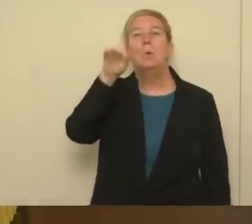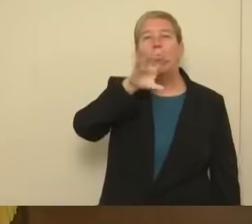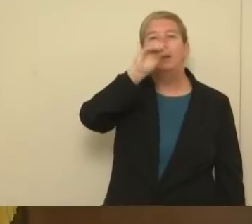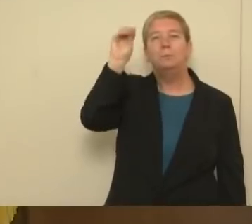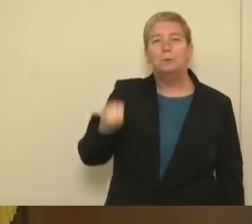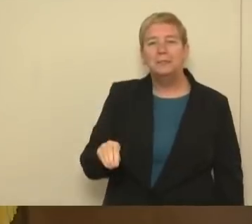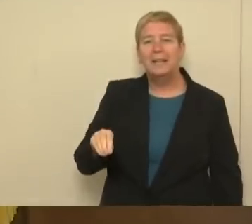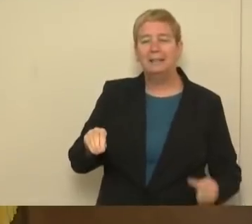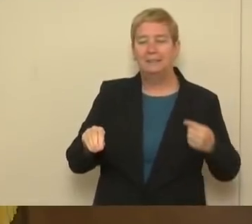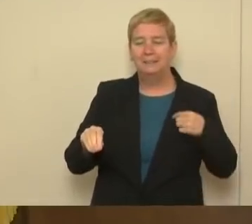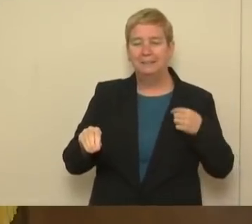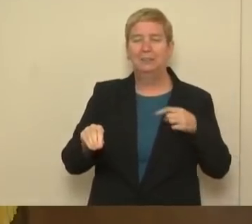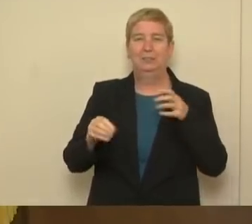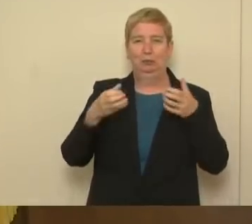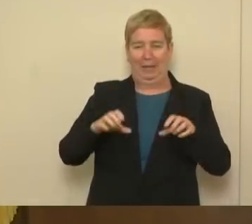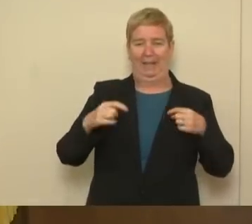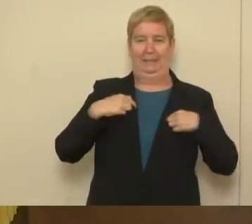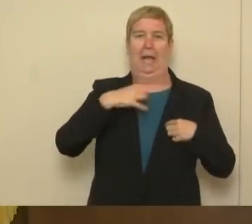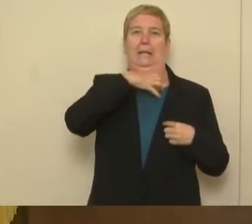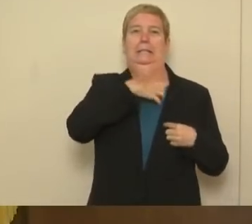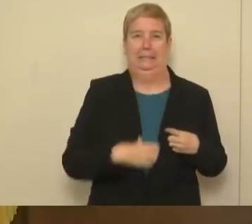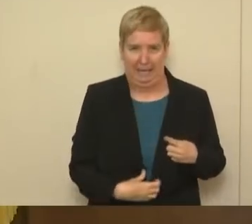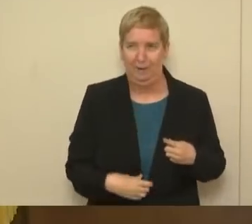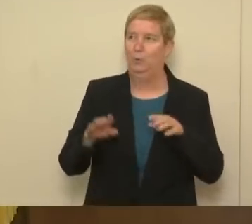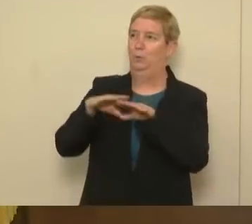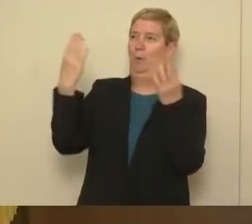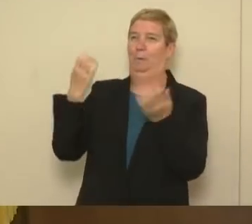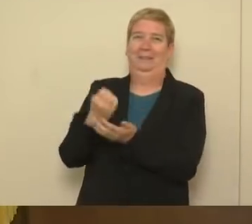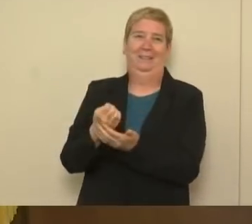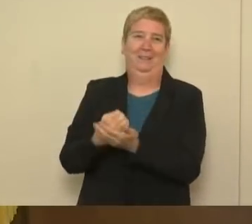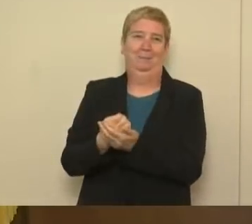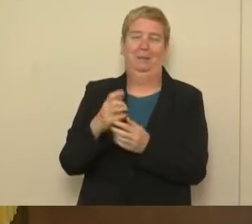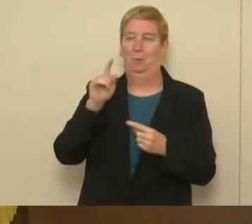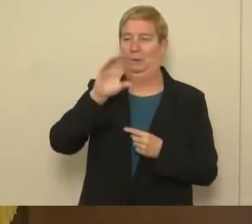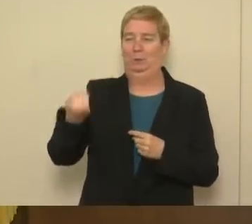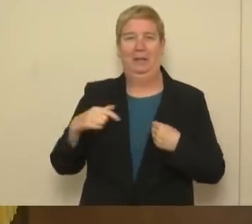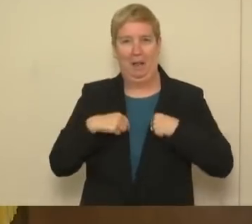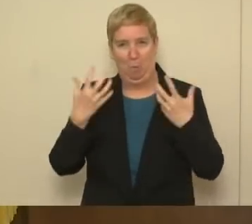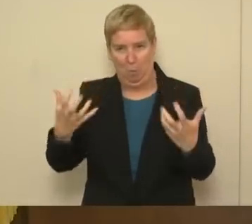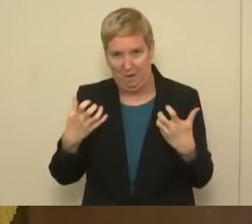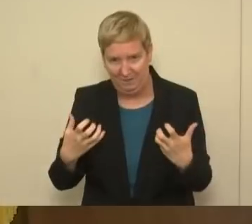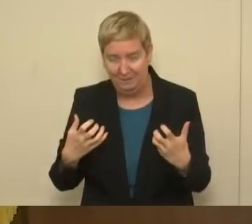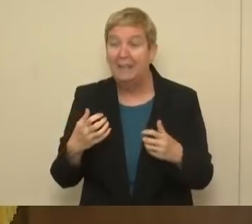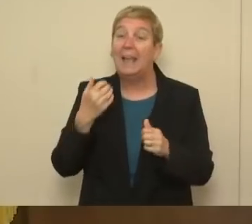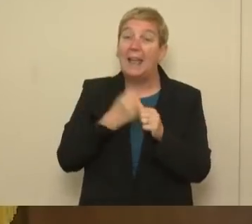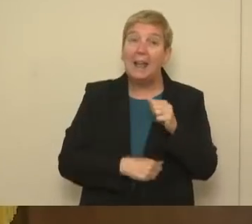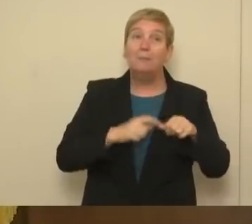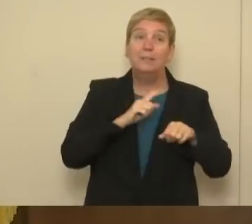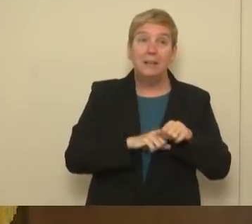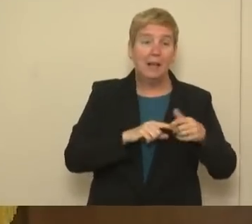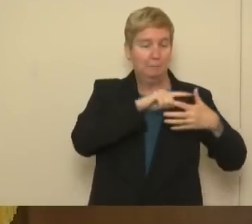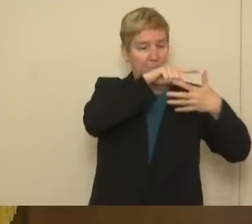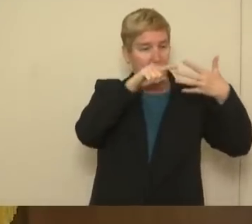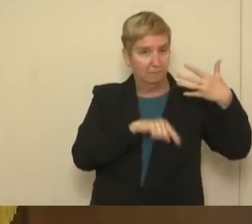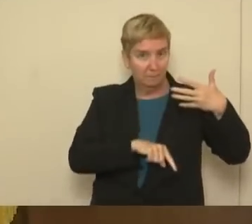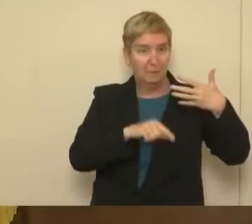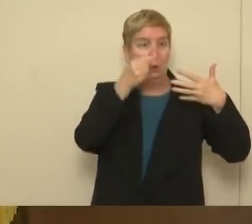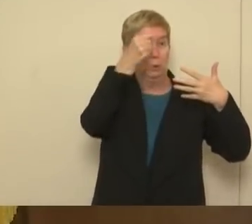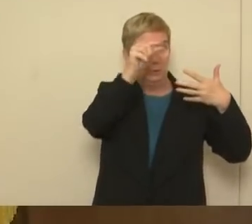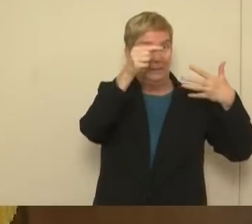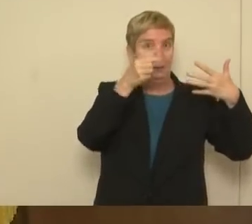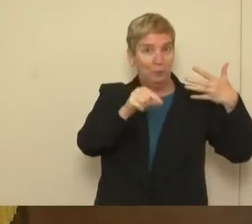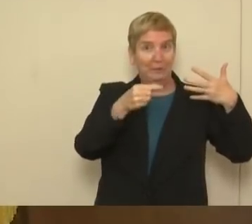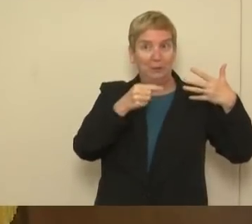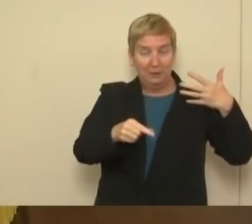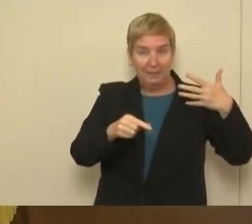much as we can to reopen the economy. And every time the gating criteria is met and we have good news, then I can